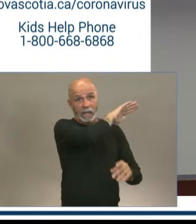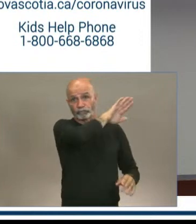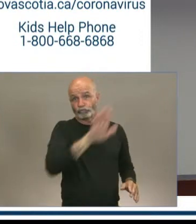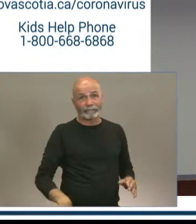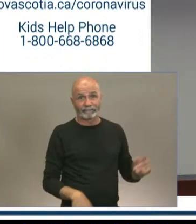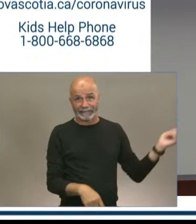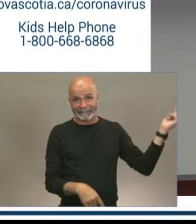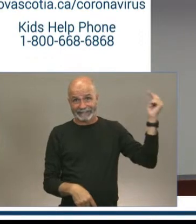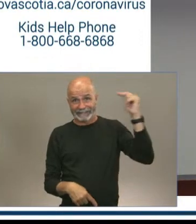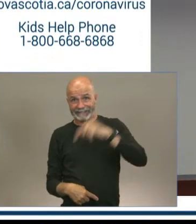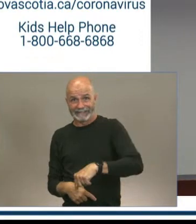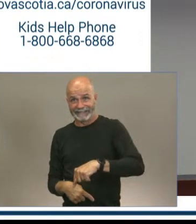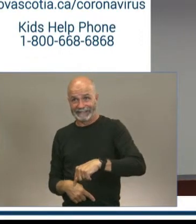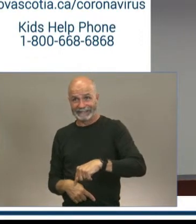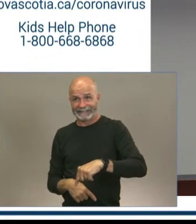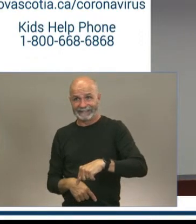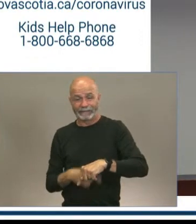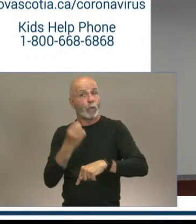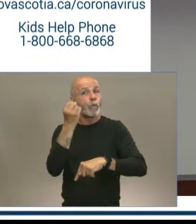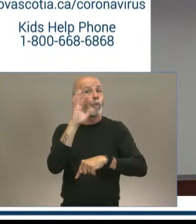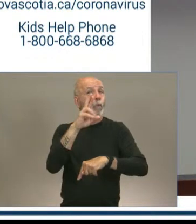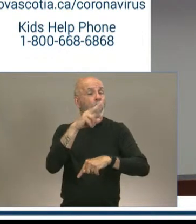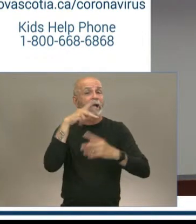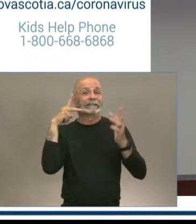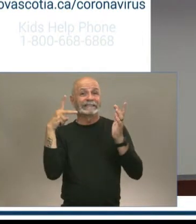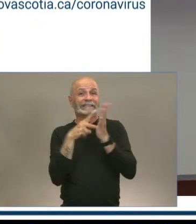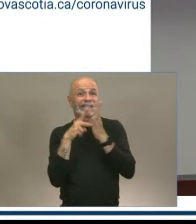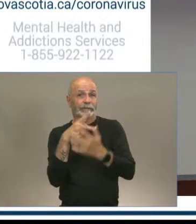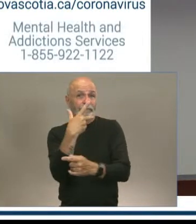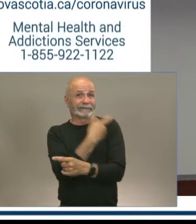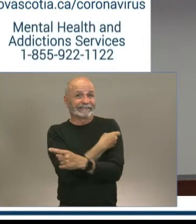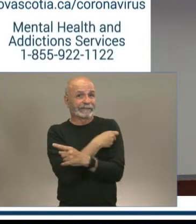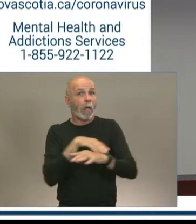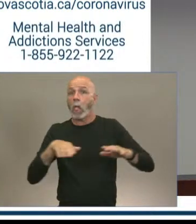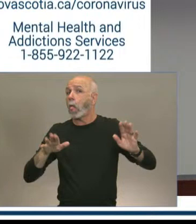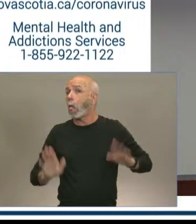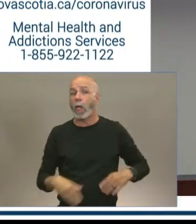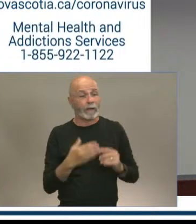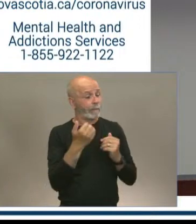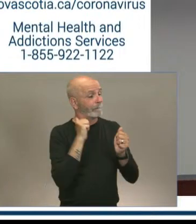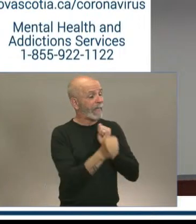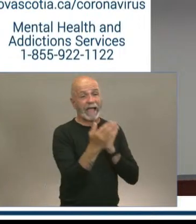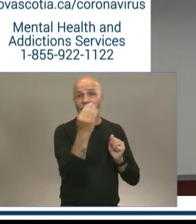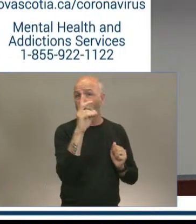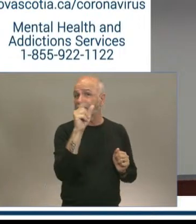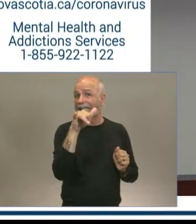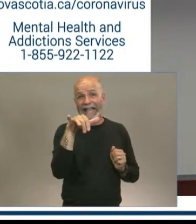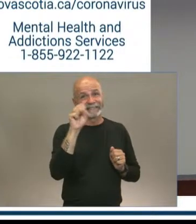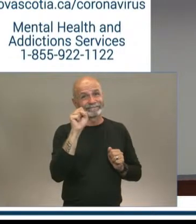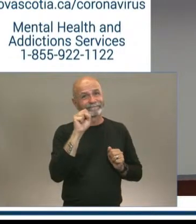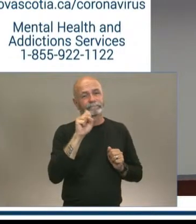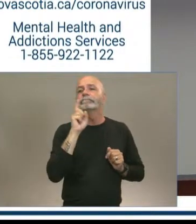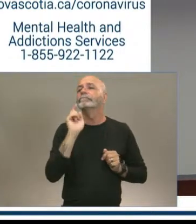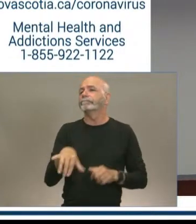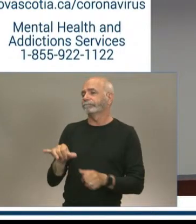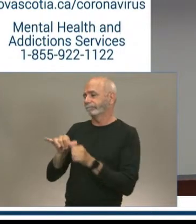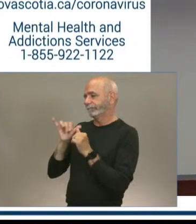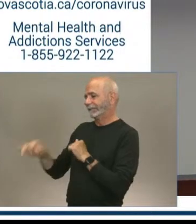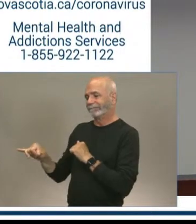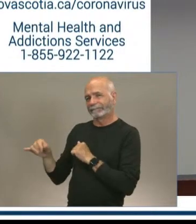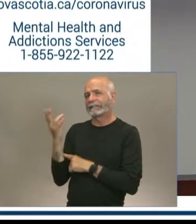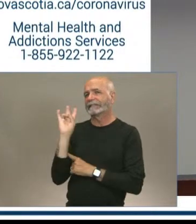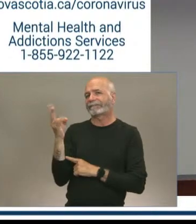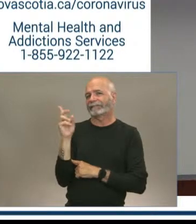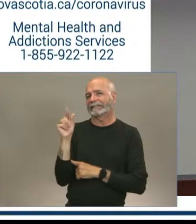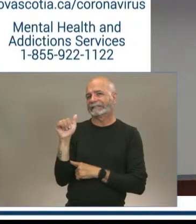their second dose, but it's been less than 14 days before they arrive. They have to self-isolate for 7 days and receive 2